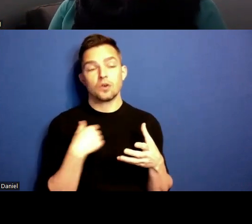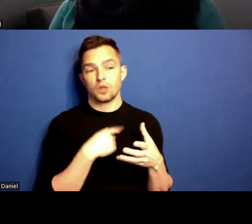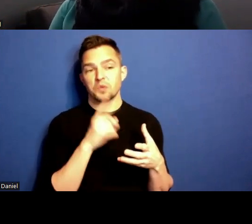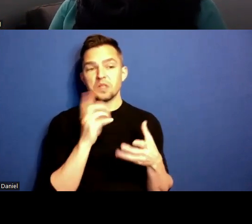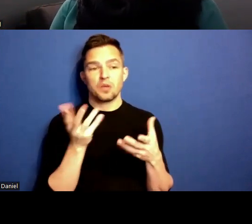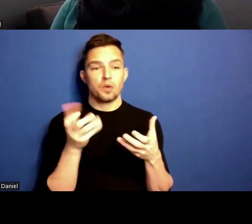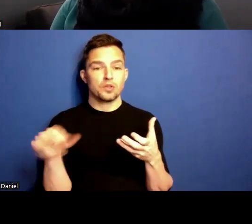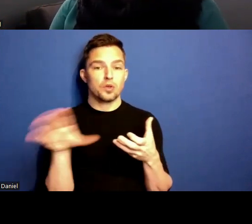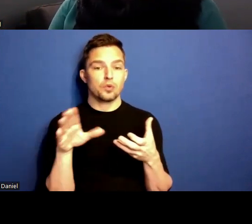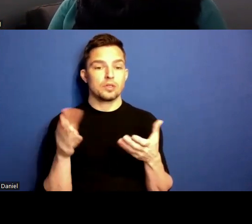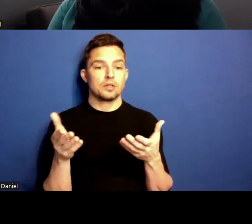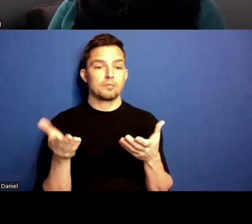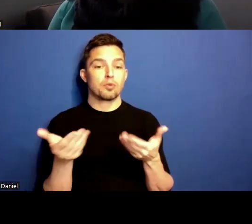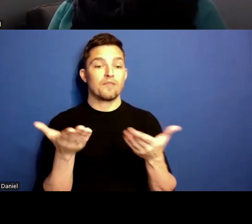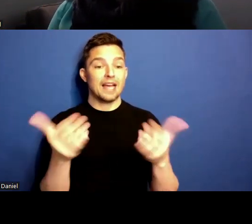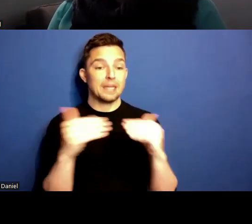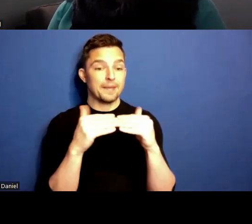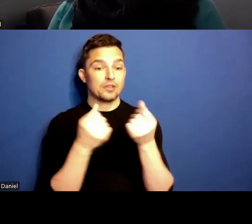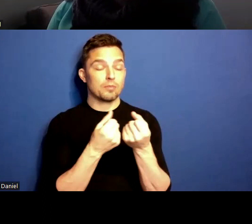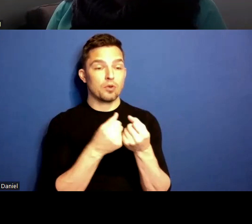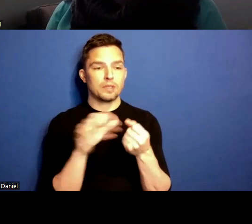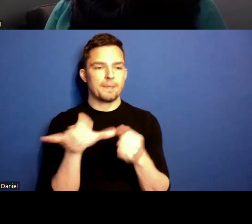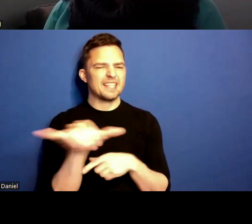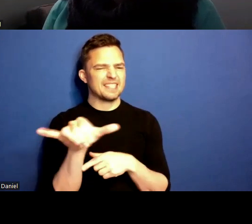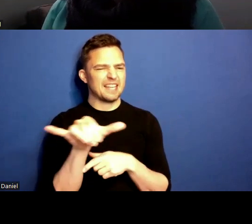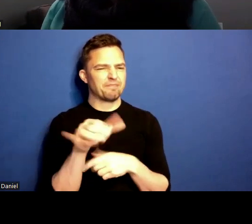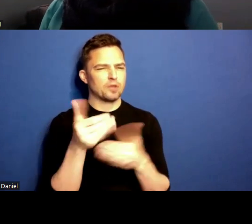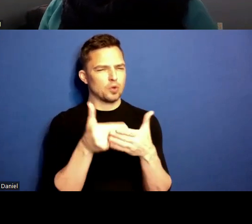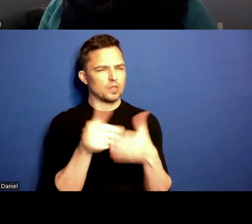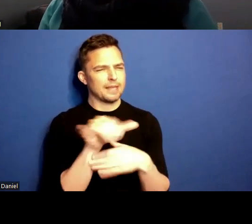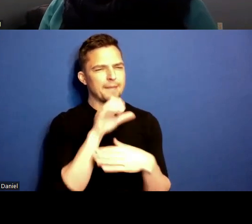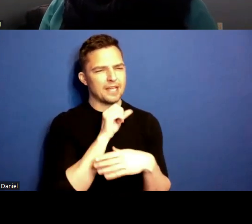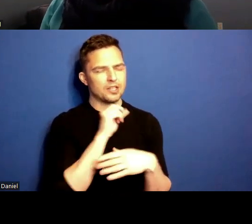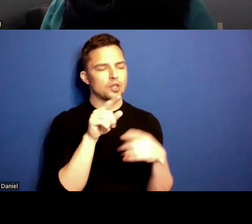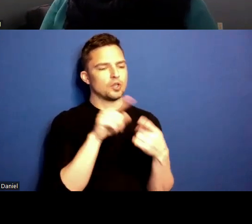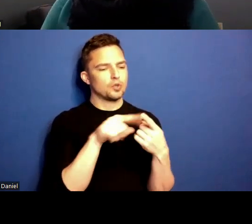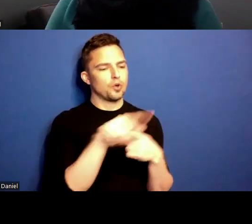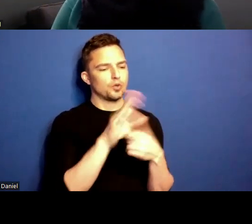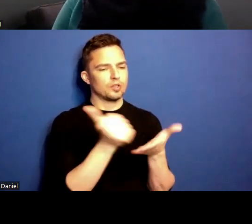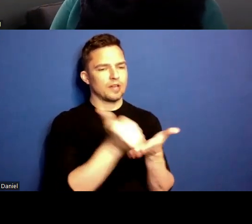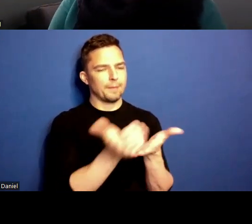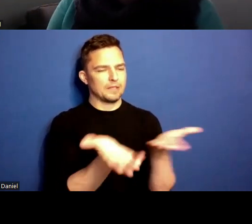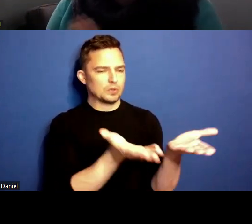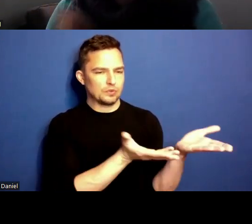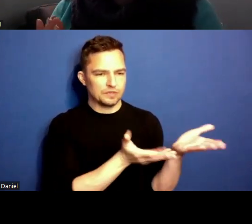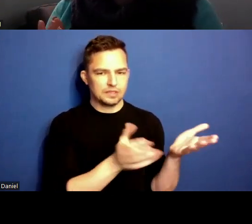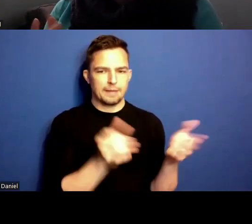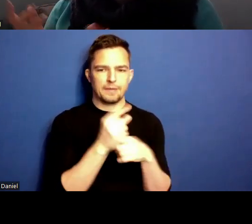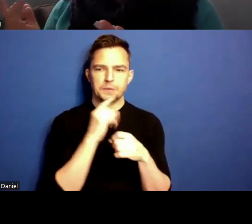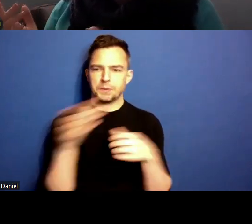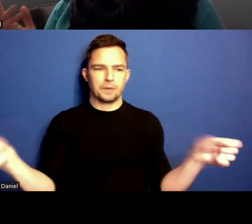those providing peer support to be of a similar age to the students and youth that we hope to serve. Because